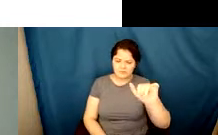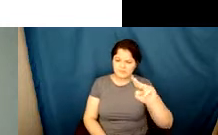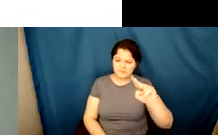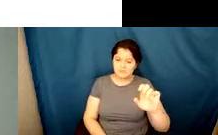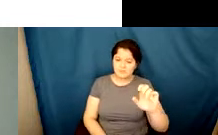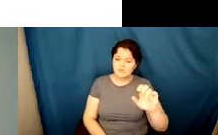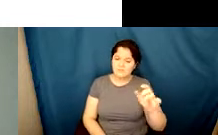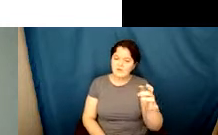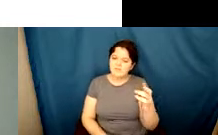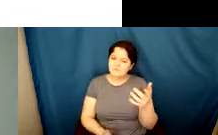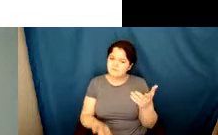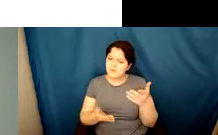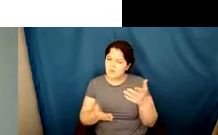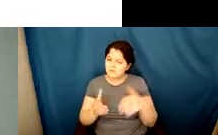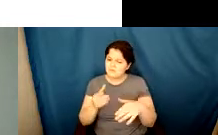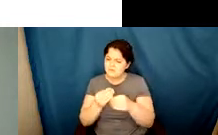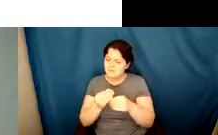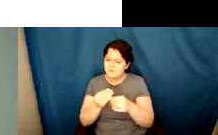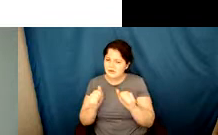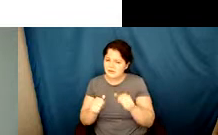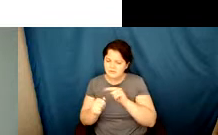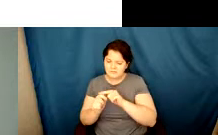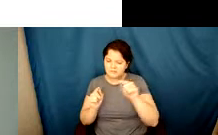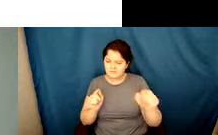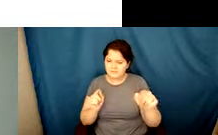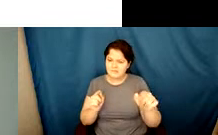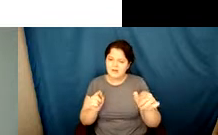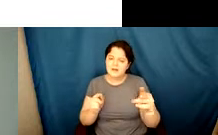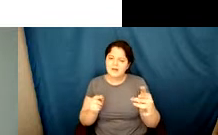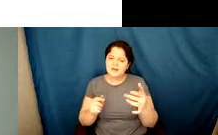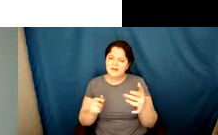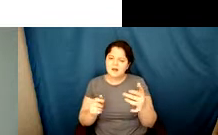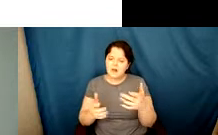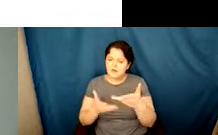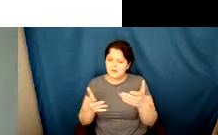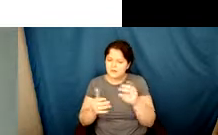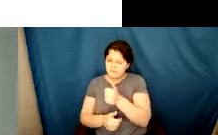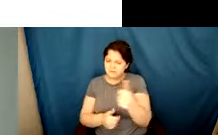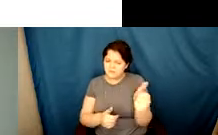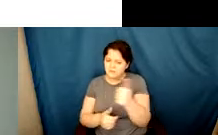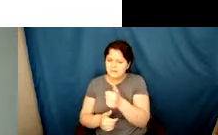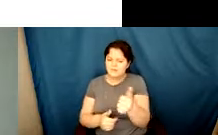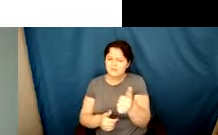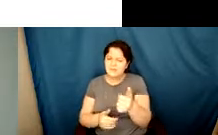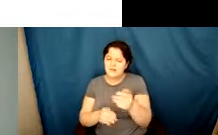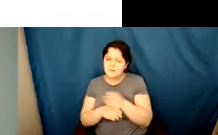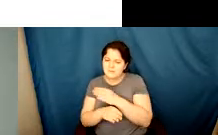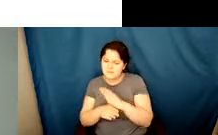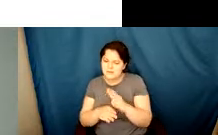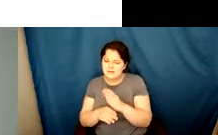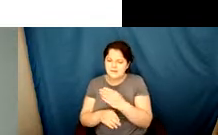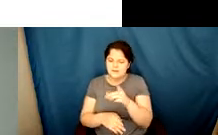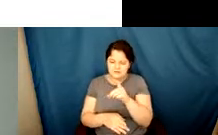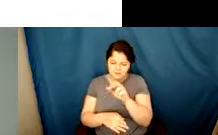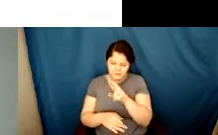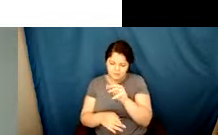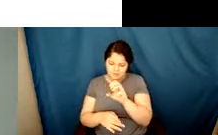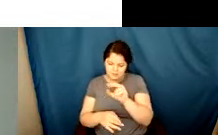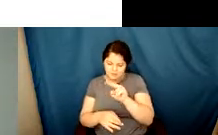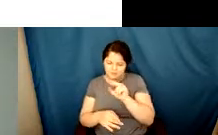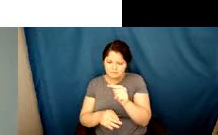to Dormont. There's a lot of commerce between Brookline residents, Dormont residents, Brookline businesses, and Dormont businesses. So